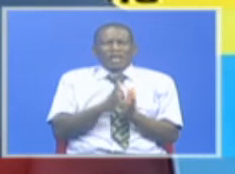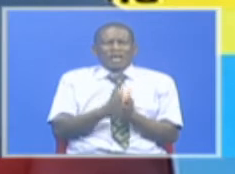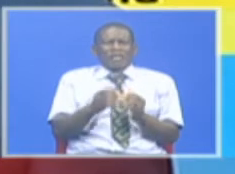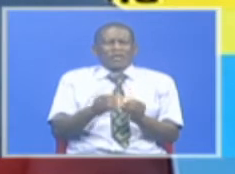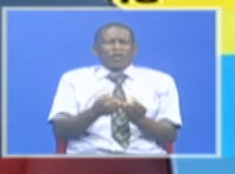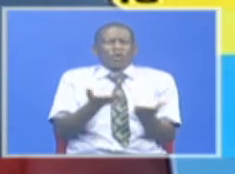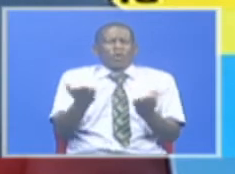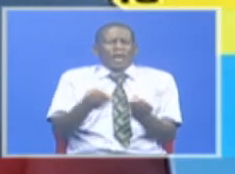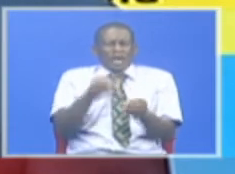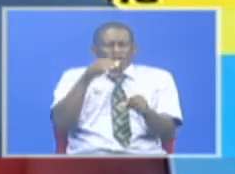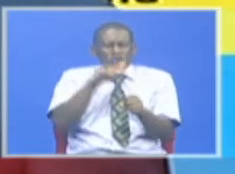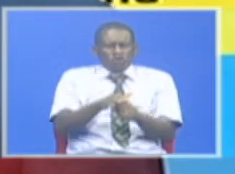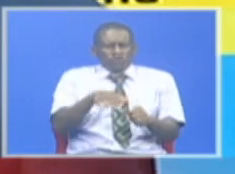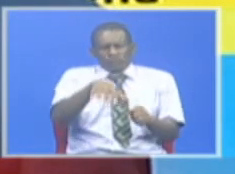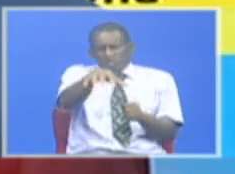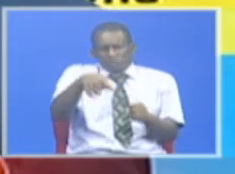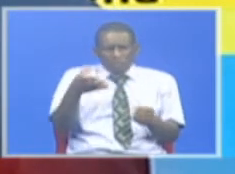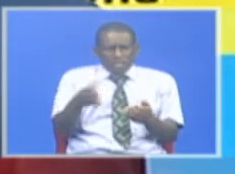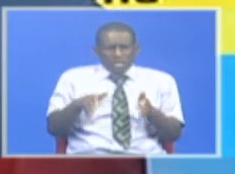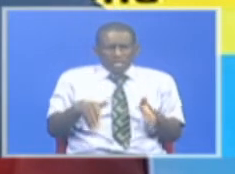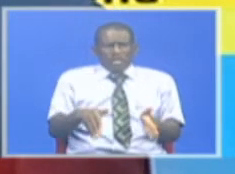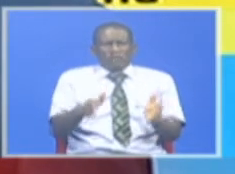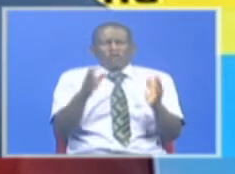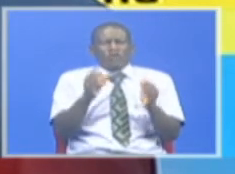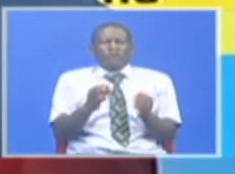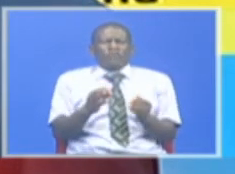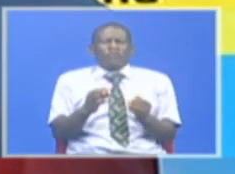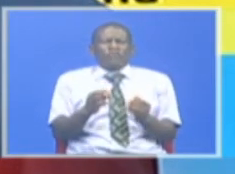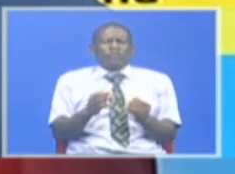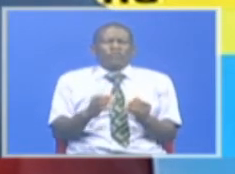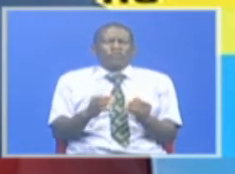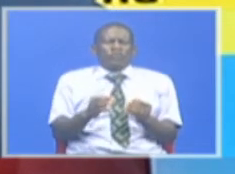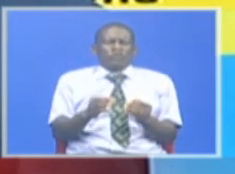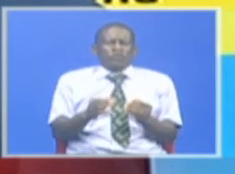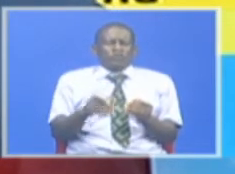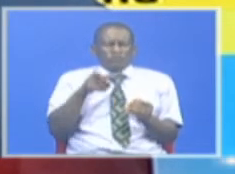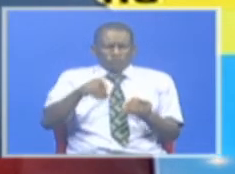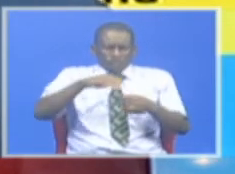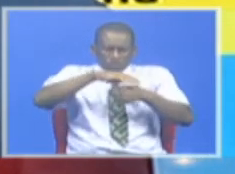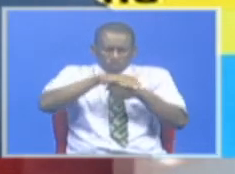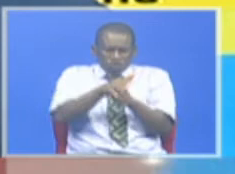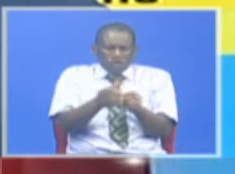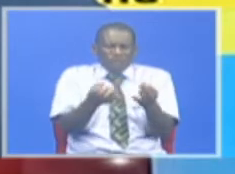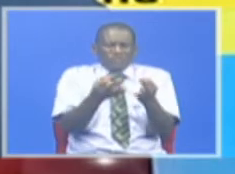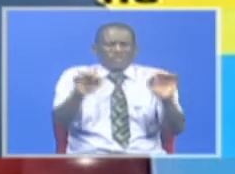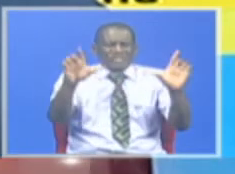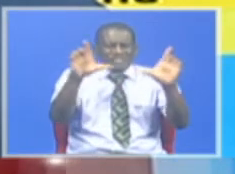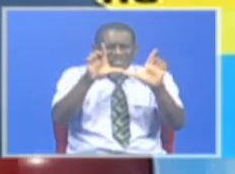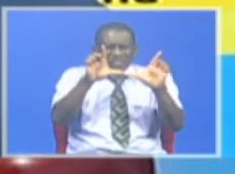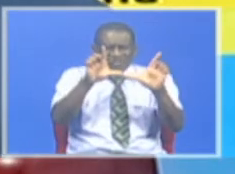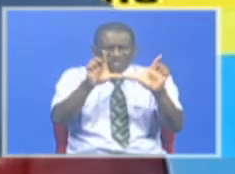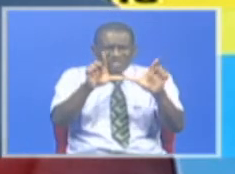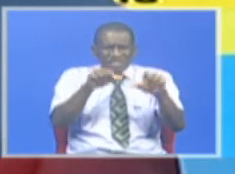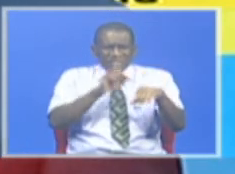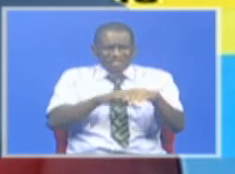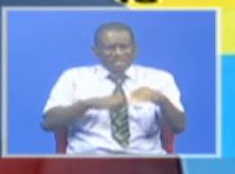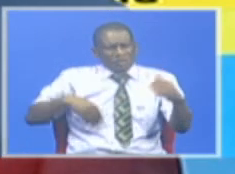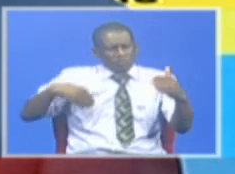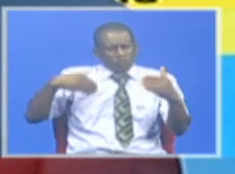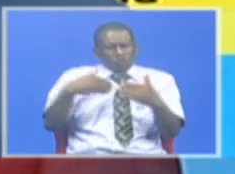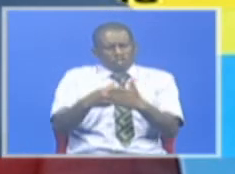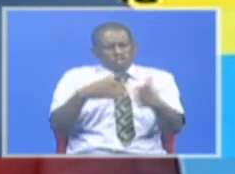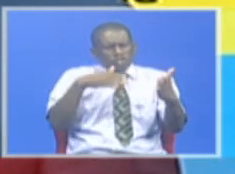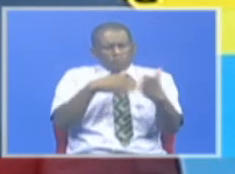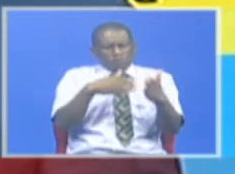is, in terms of requirement for this corona-free certificate upon arriving at a border point.